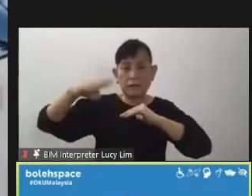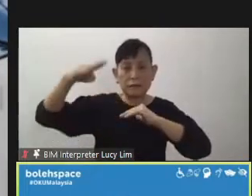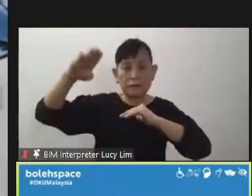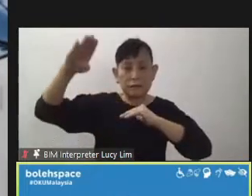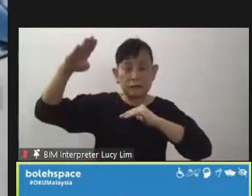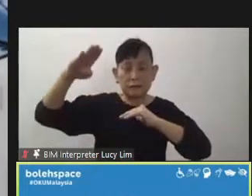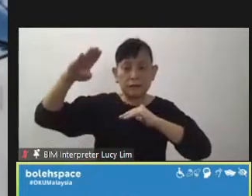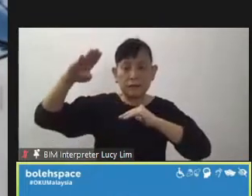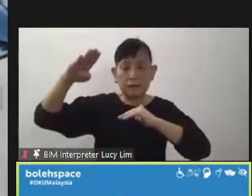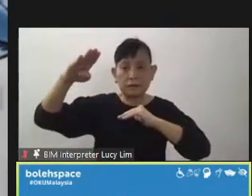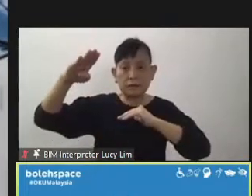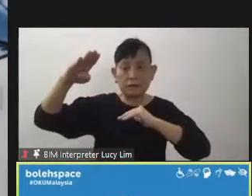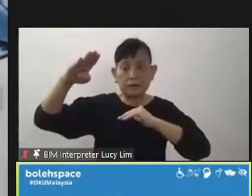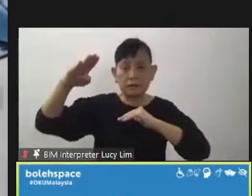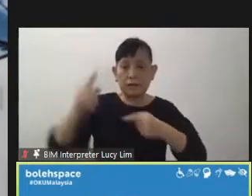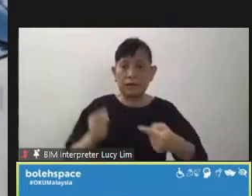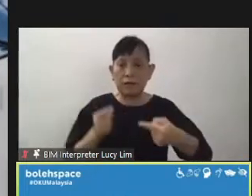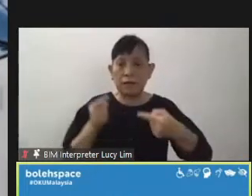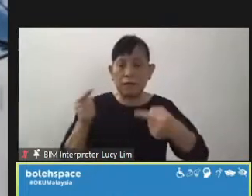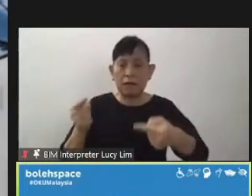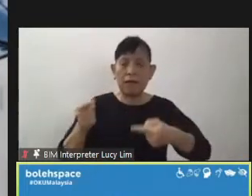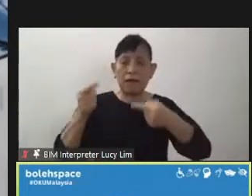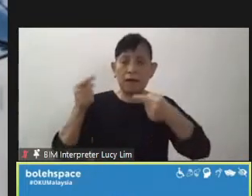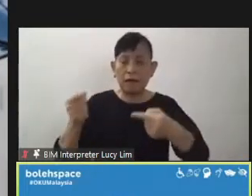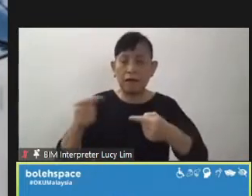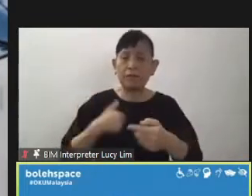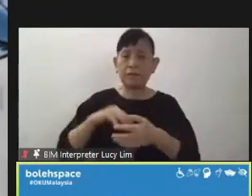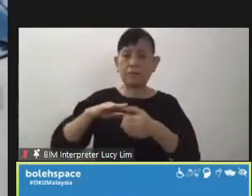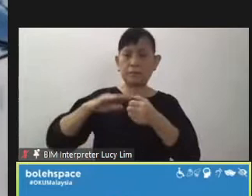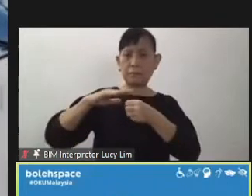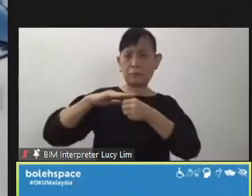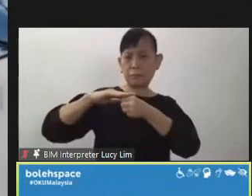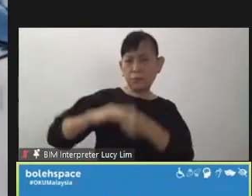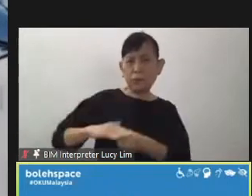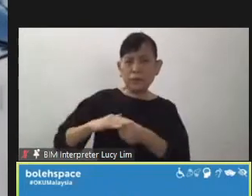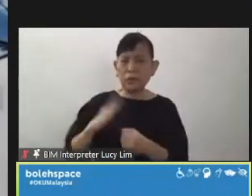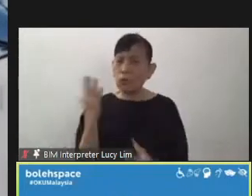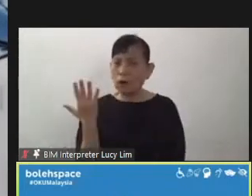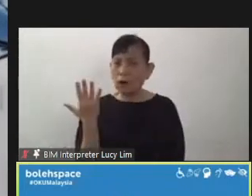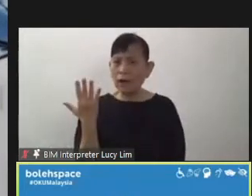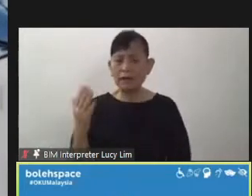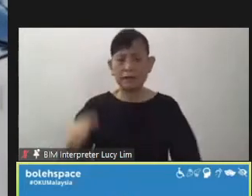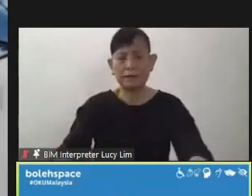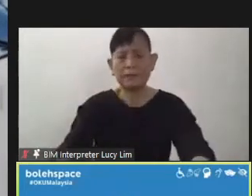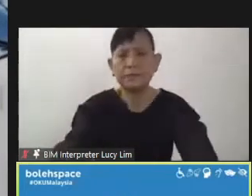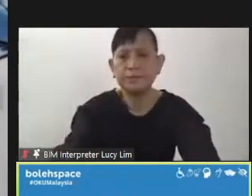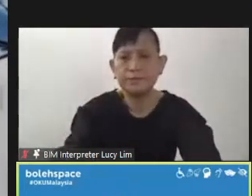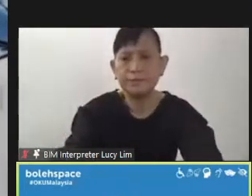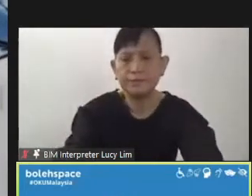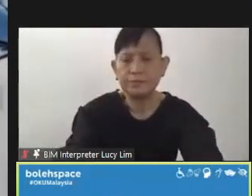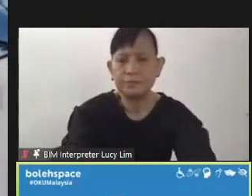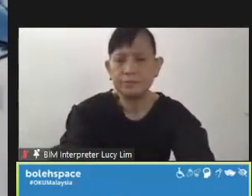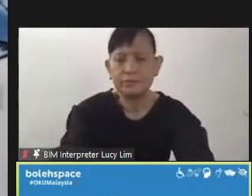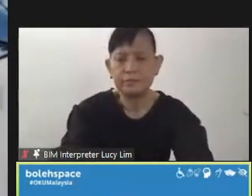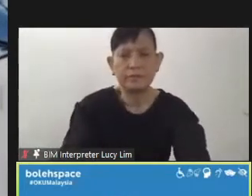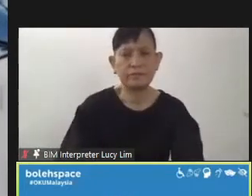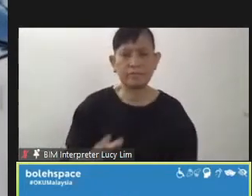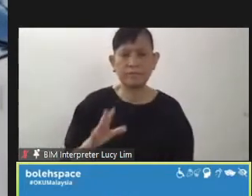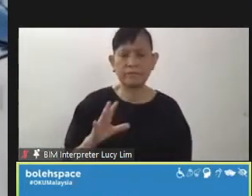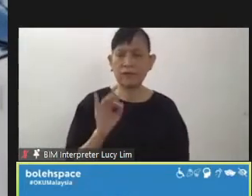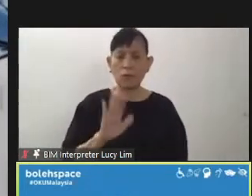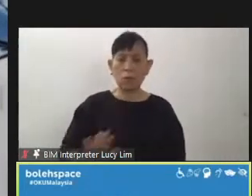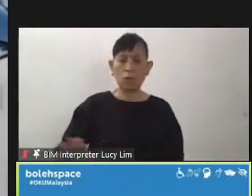was like, it's such kind of pressure because at that time I was climbing the stairs while